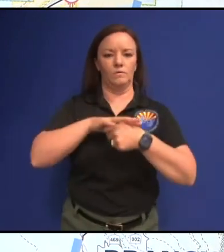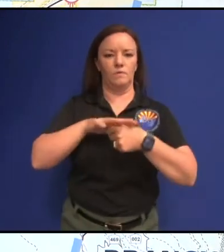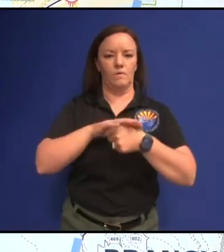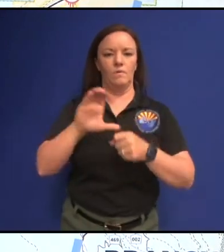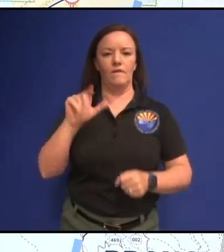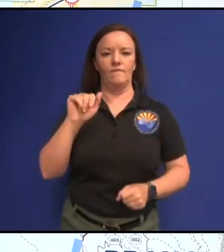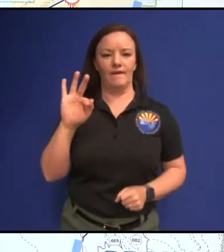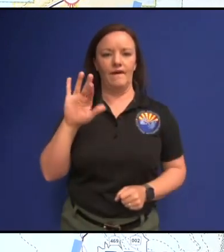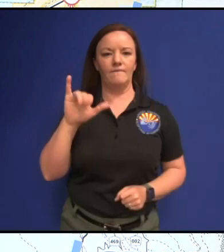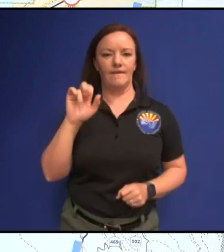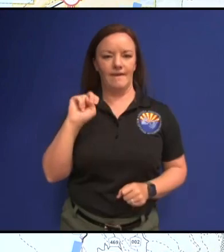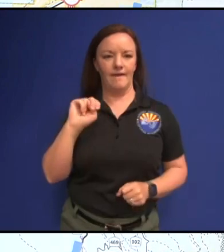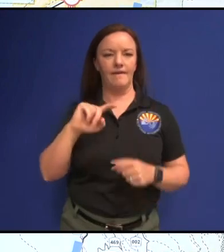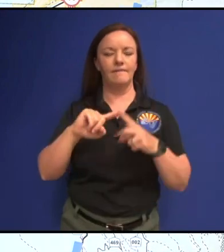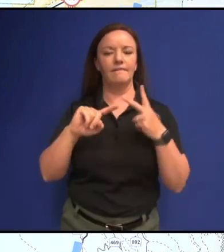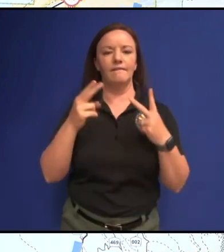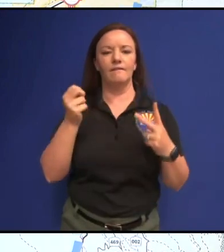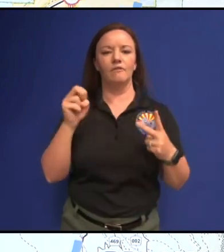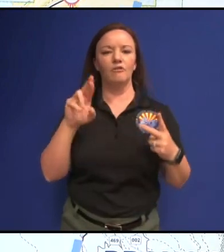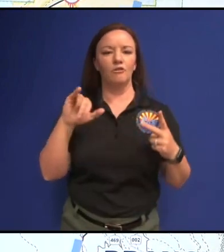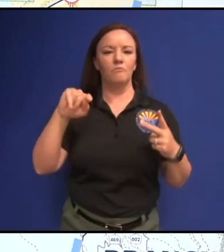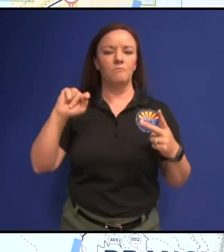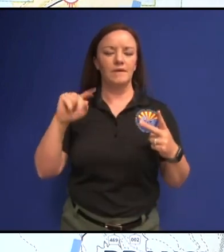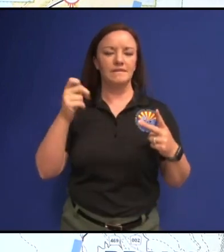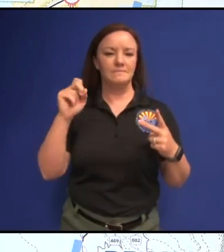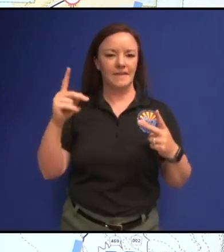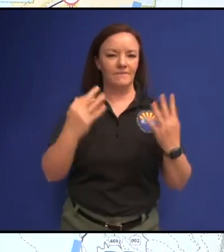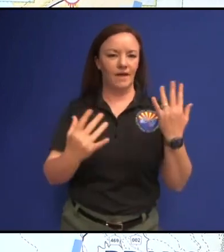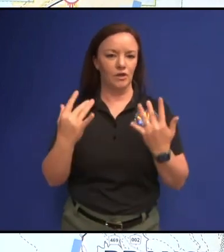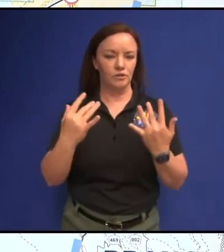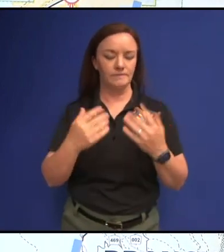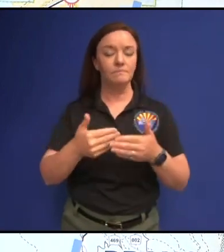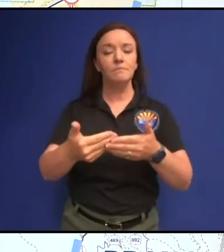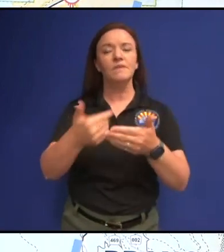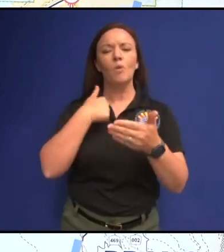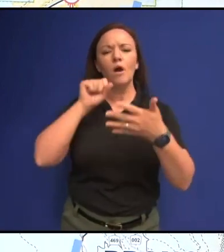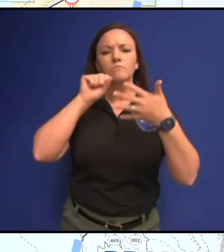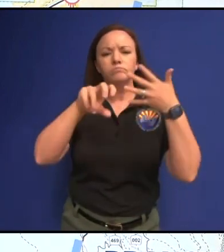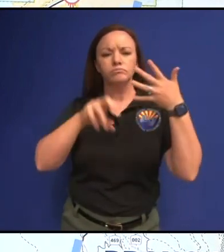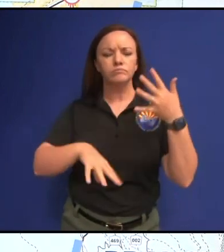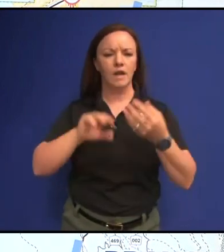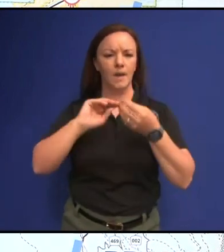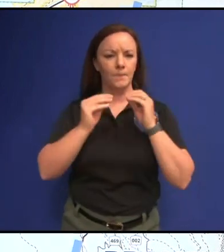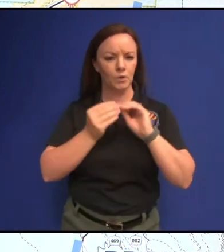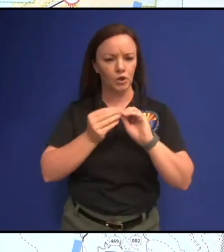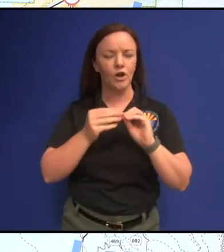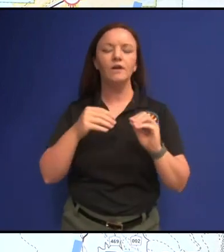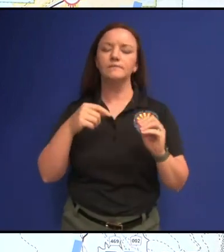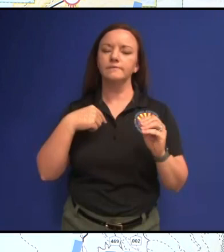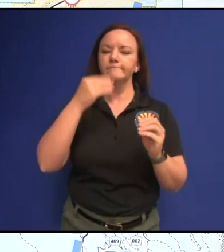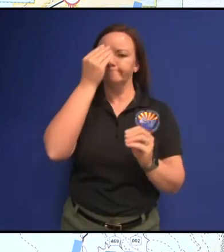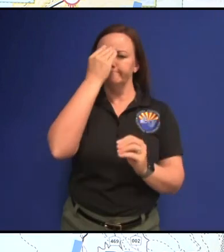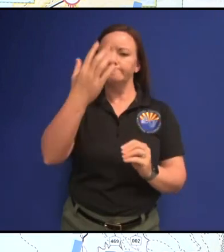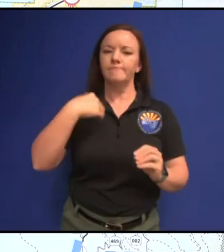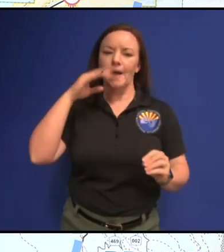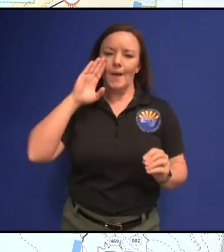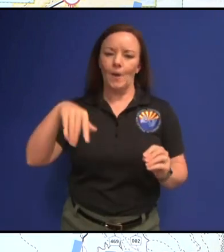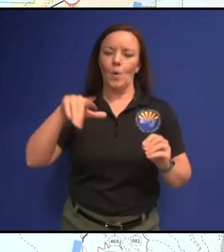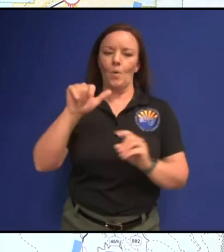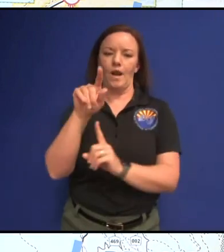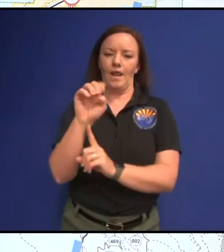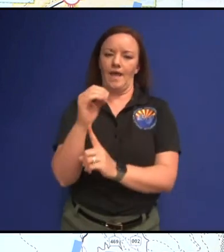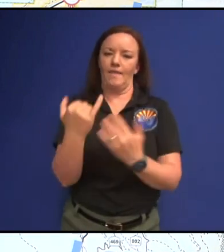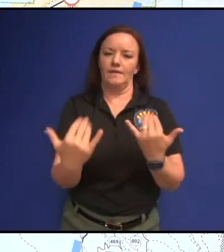Hermits Peak fires. Before I get to the numbers, I recognize that we're late this morning putting up the update,